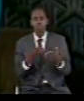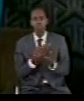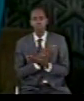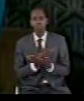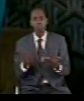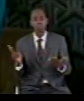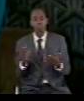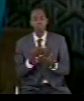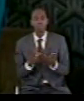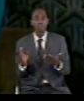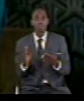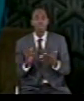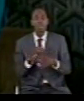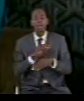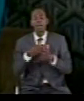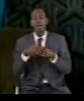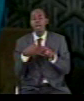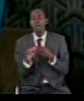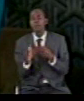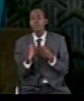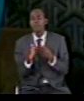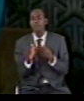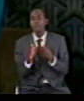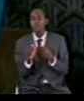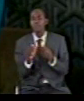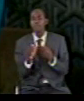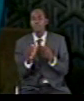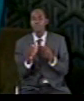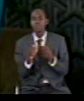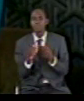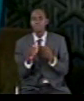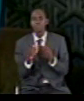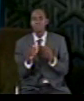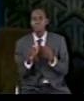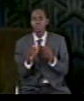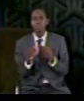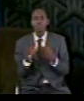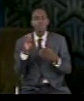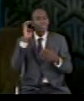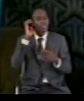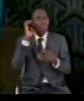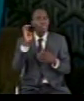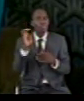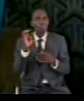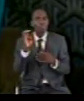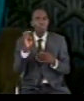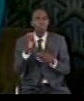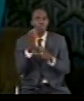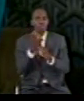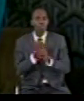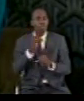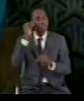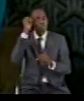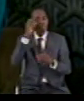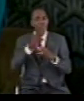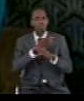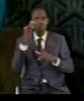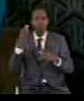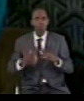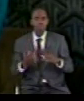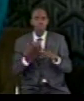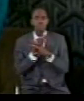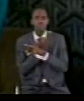January, which was total freedom in Christ, he got his total freedom from